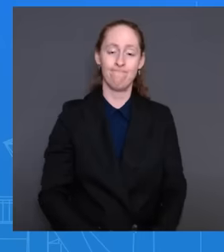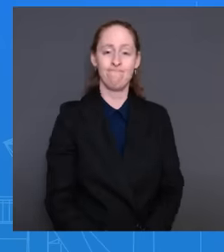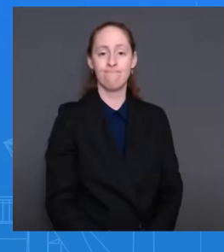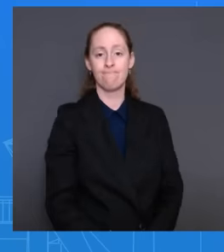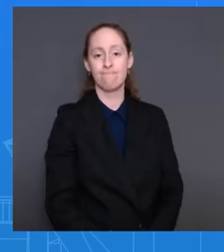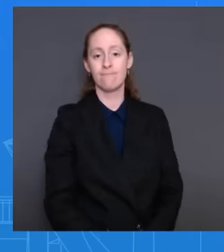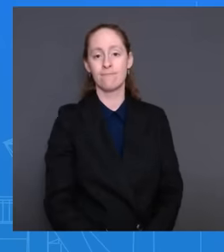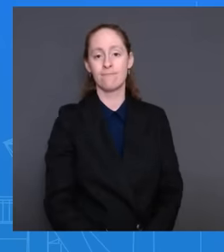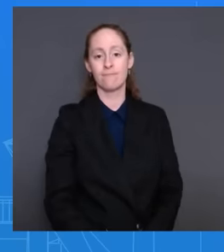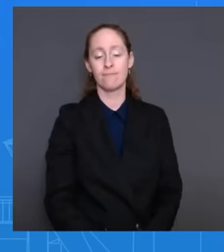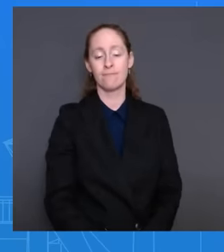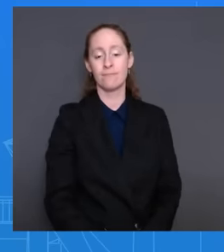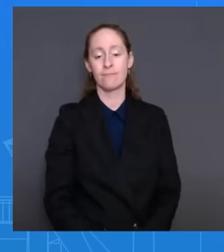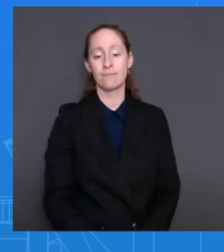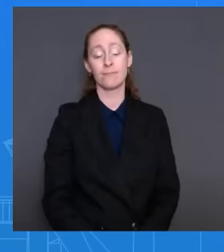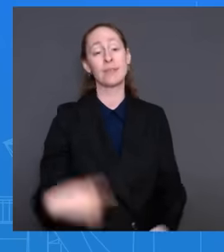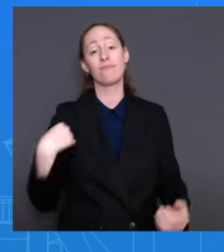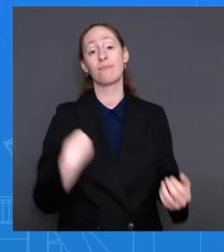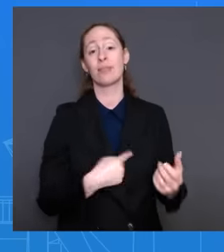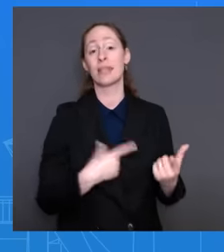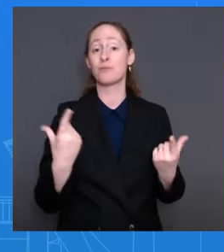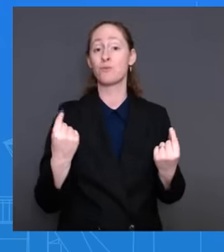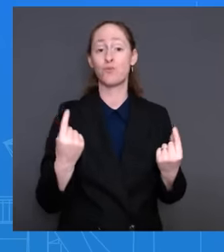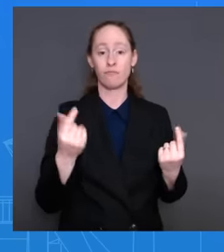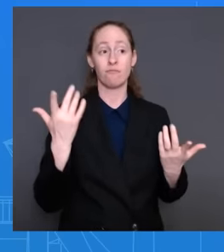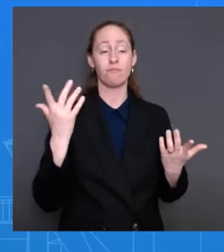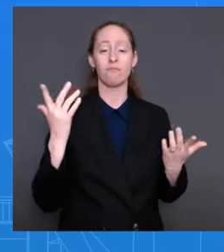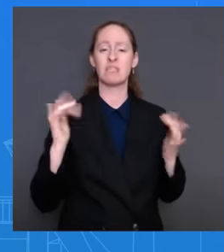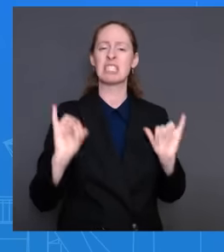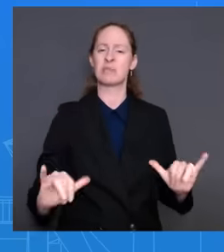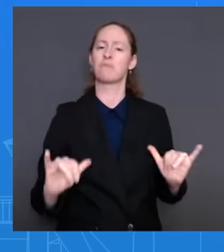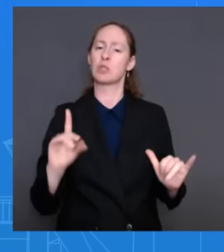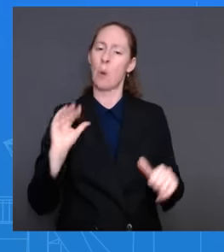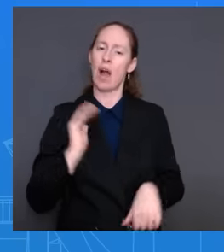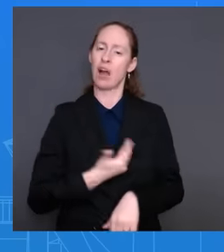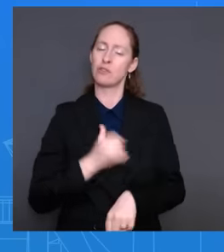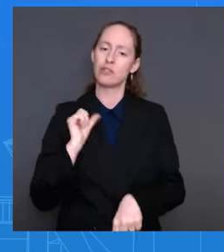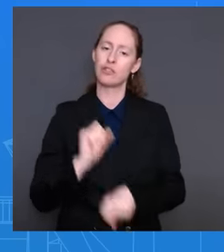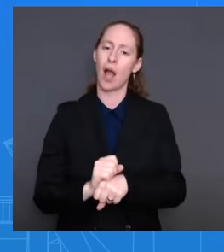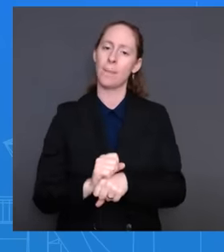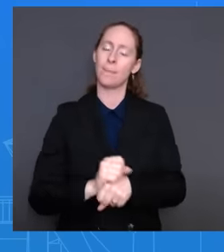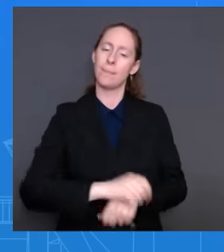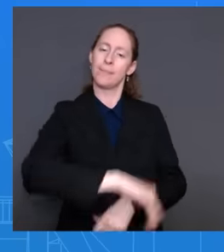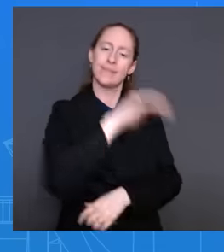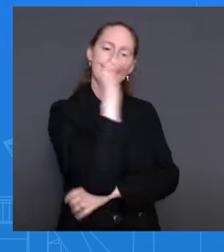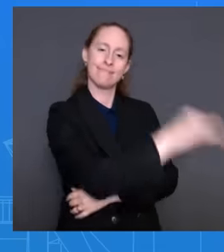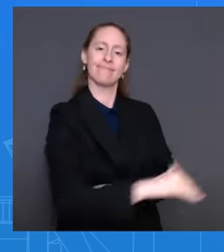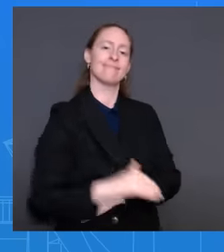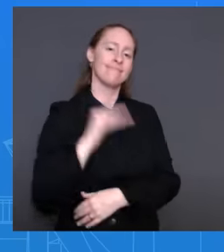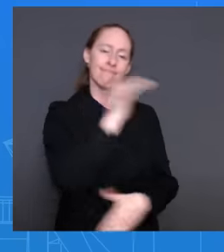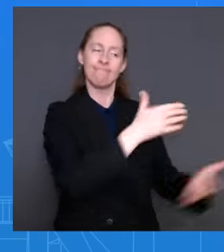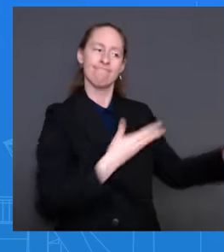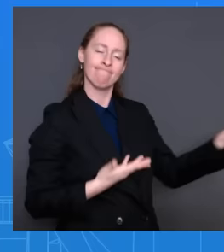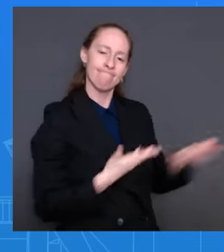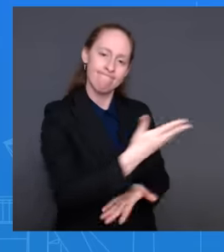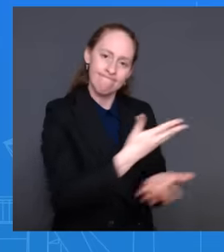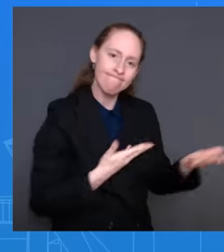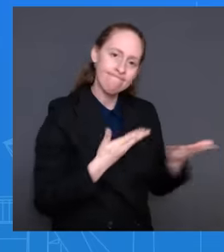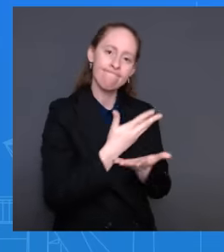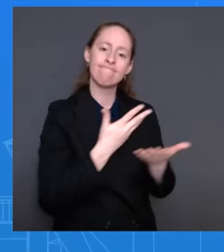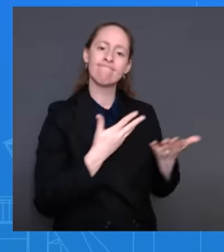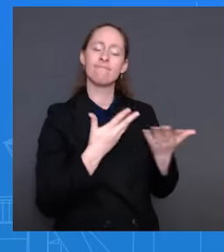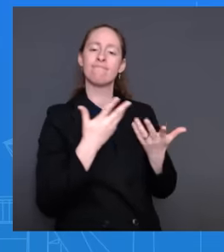is do our job from here and having those conversations. As I mentioned, his team is talking to folks on the other side